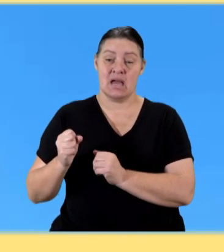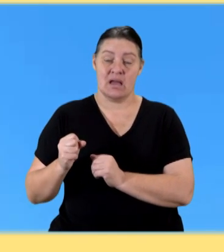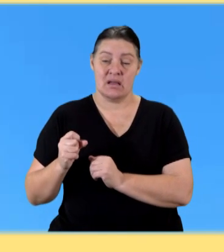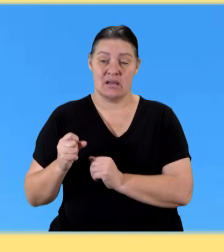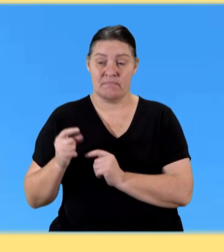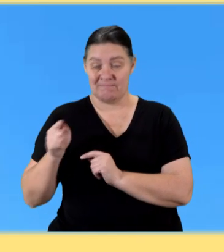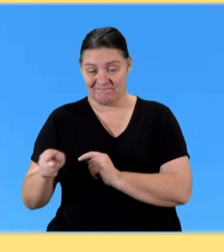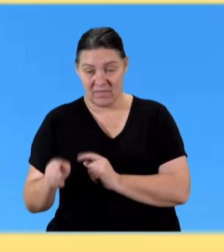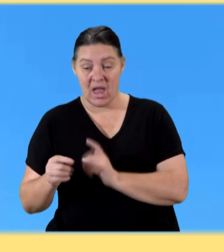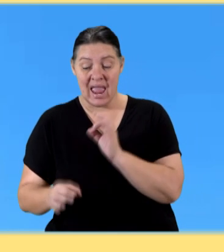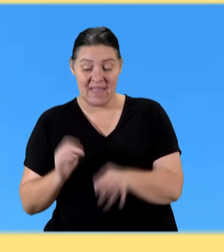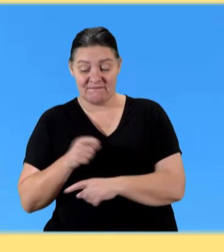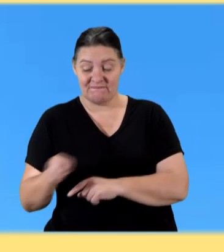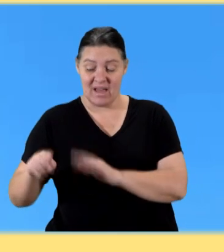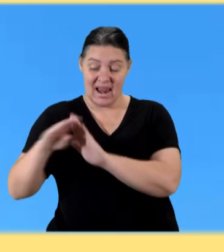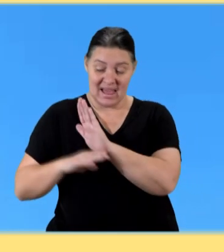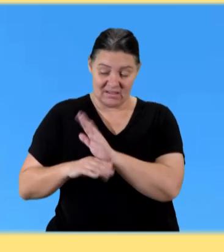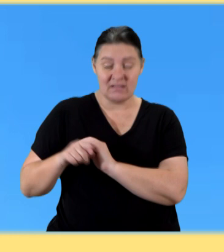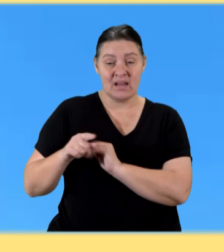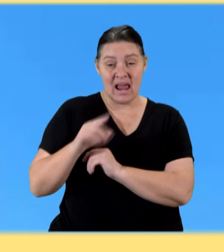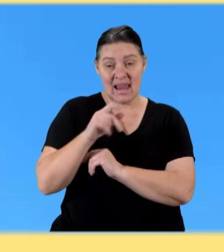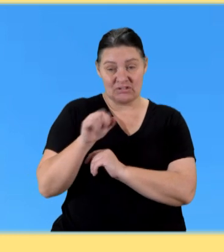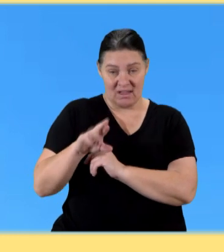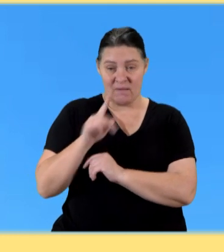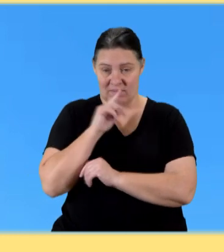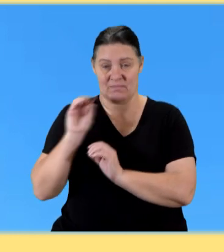we'll correct this when we get to the creditors ledger.